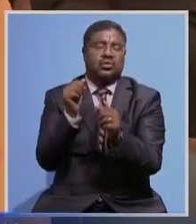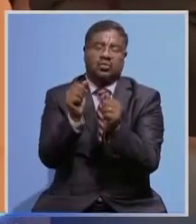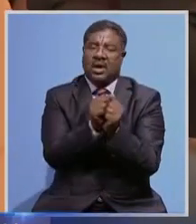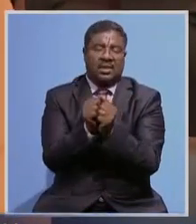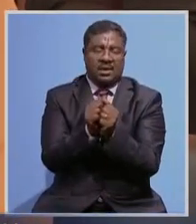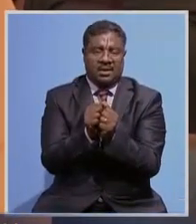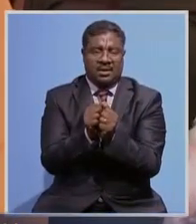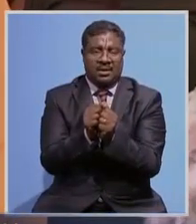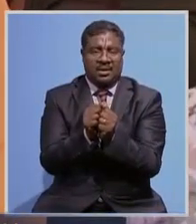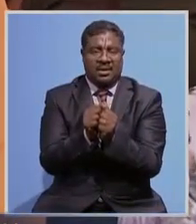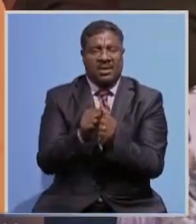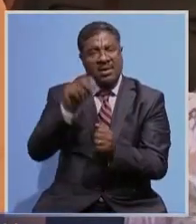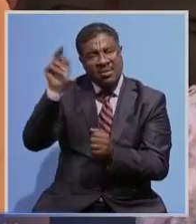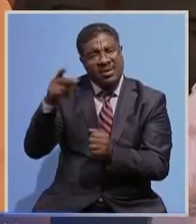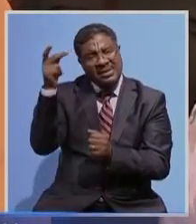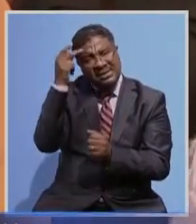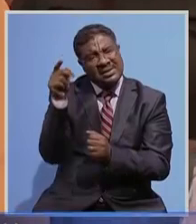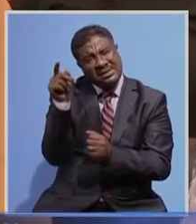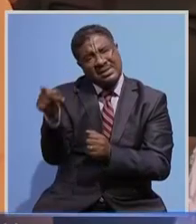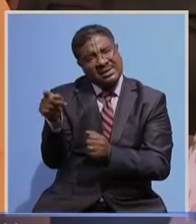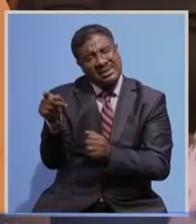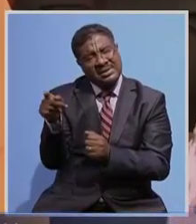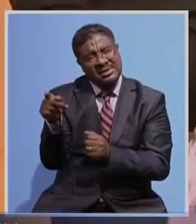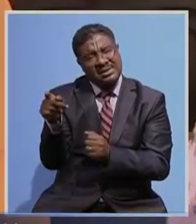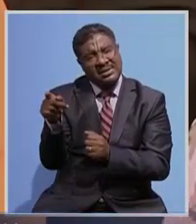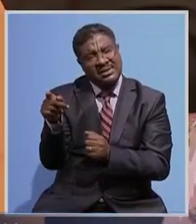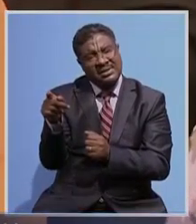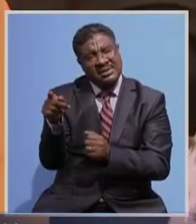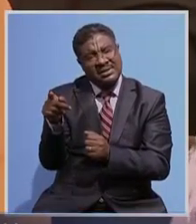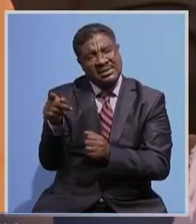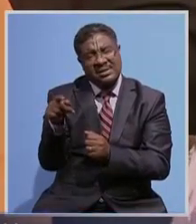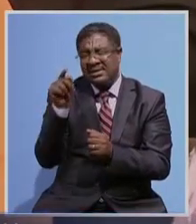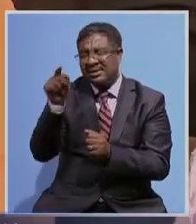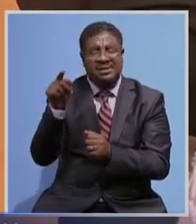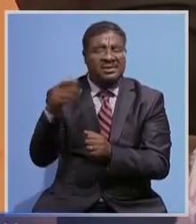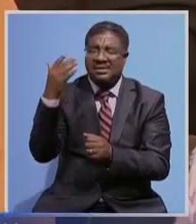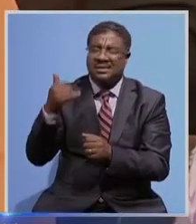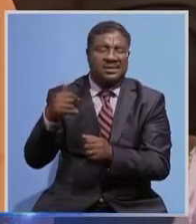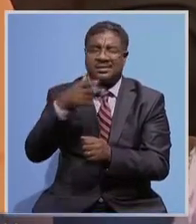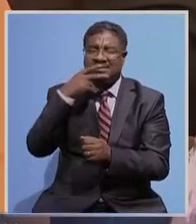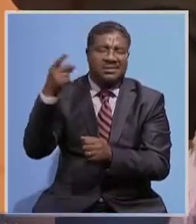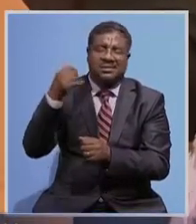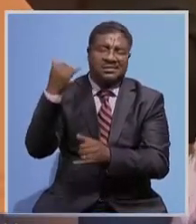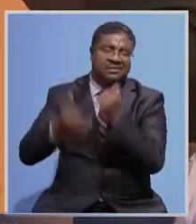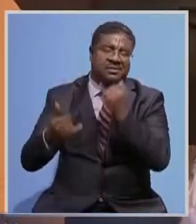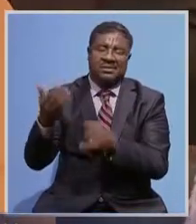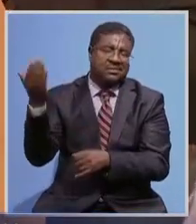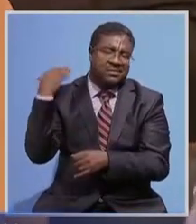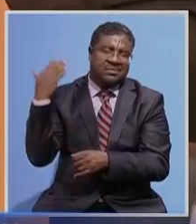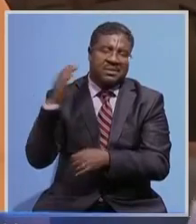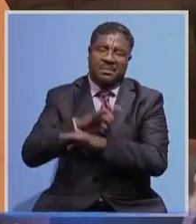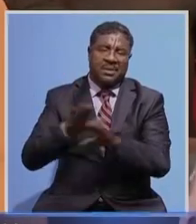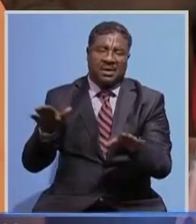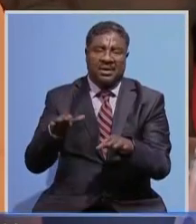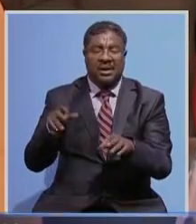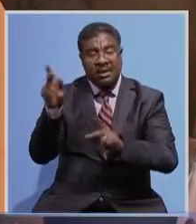Politics of wanting to see who is who, I think, are long gone. The people of Zambia are suffering, and